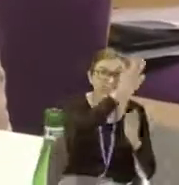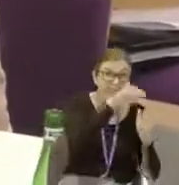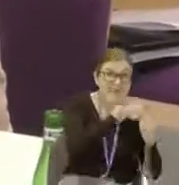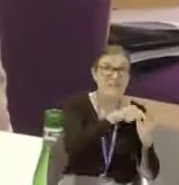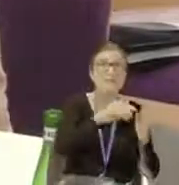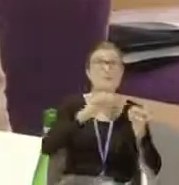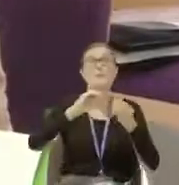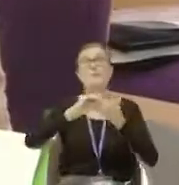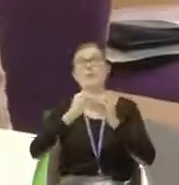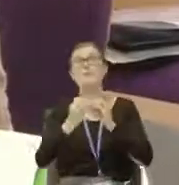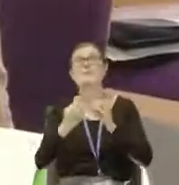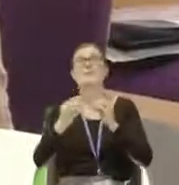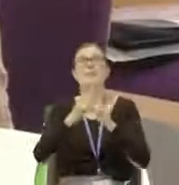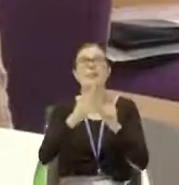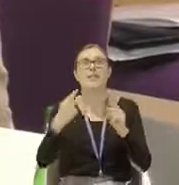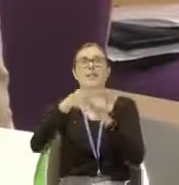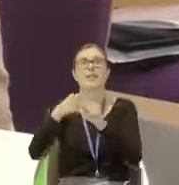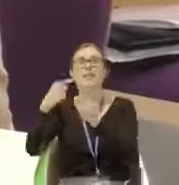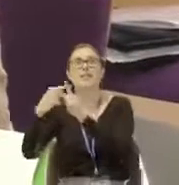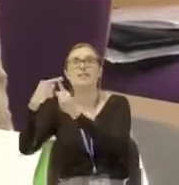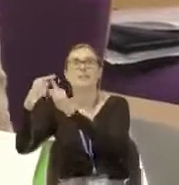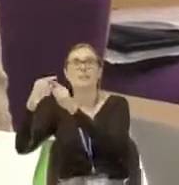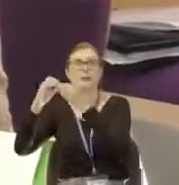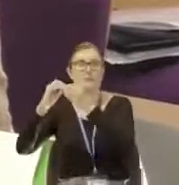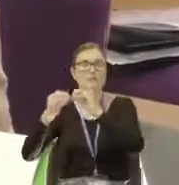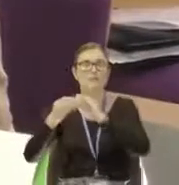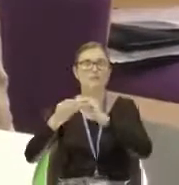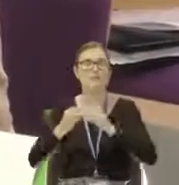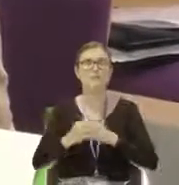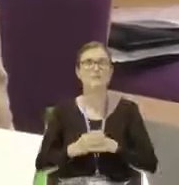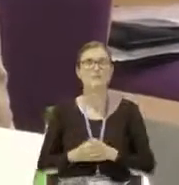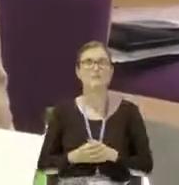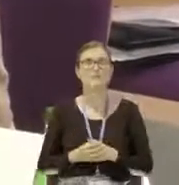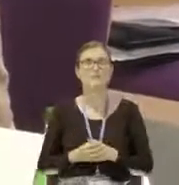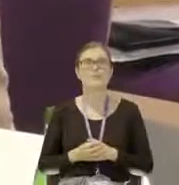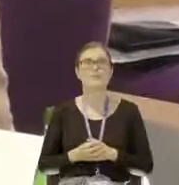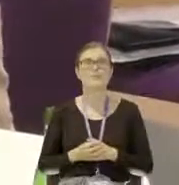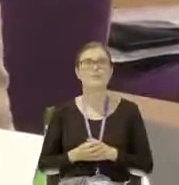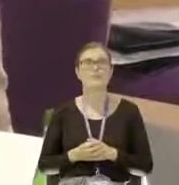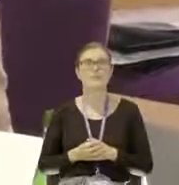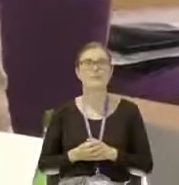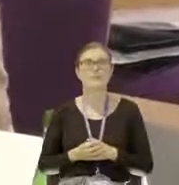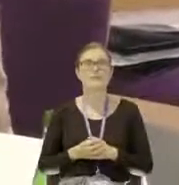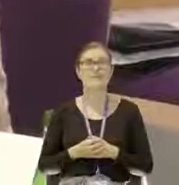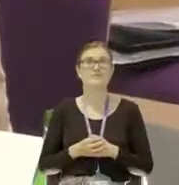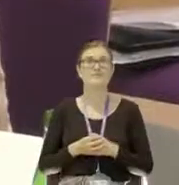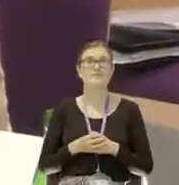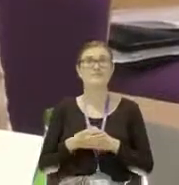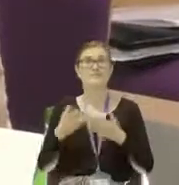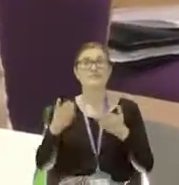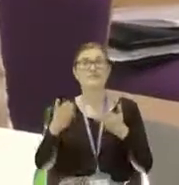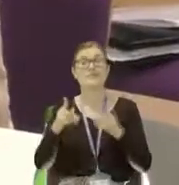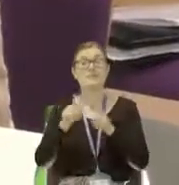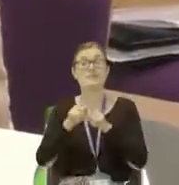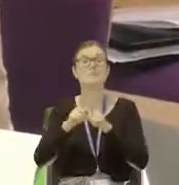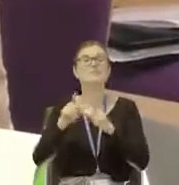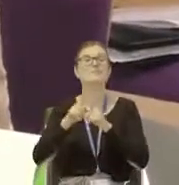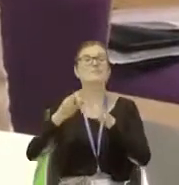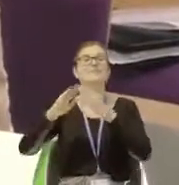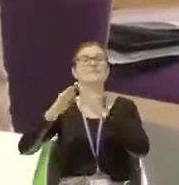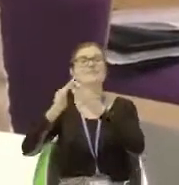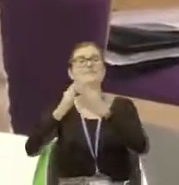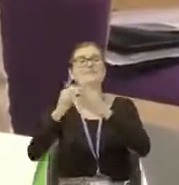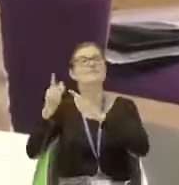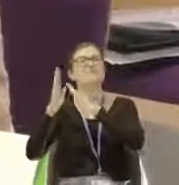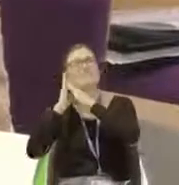inadequate infrastructure, but also the increasing prices of everyday food and the disruption